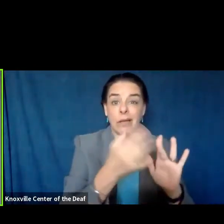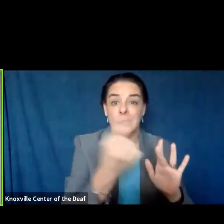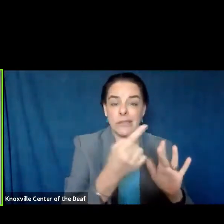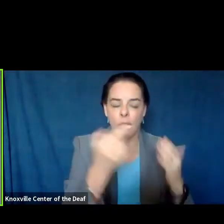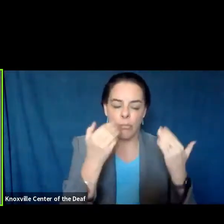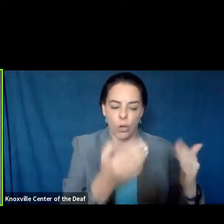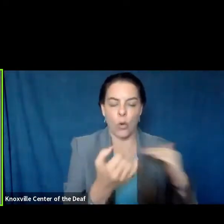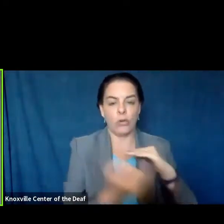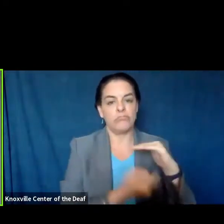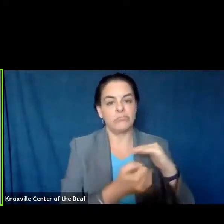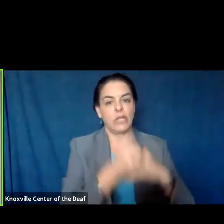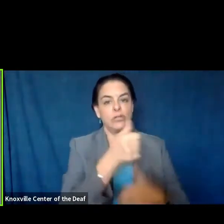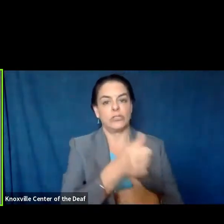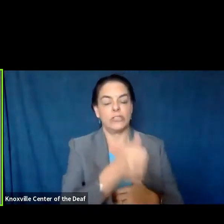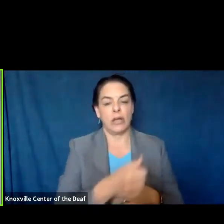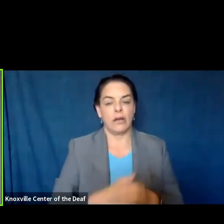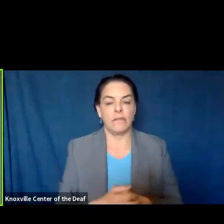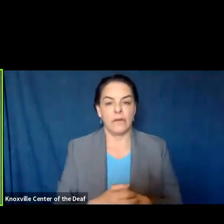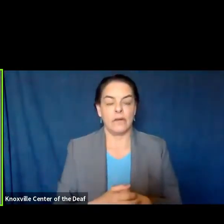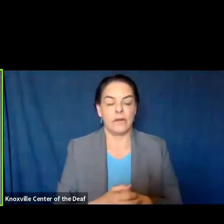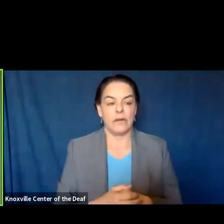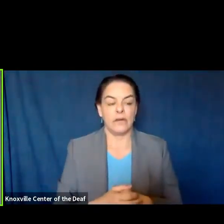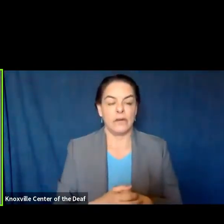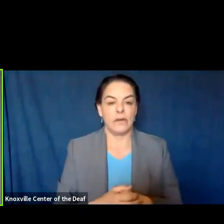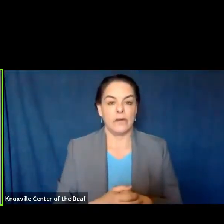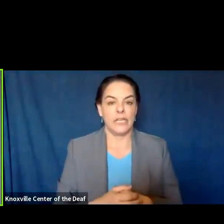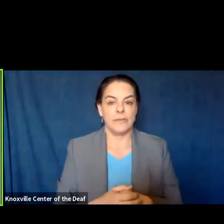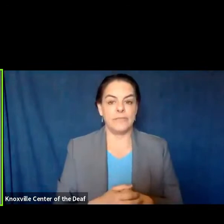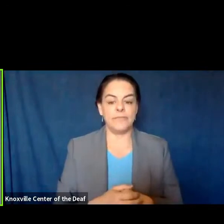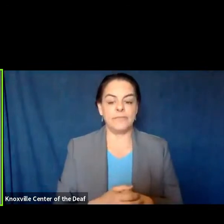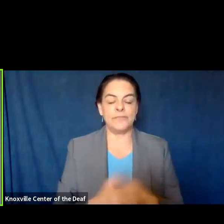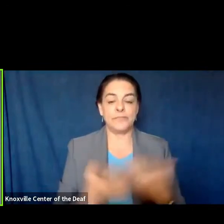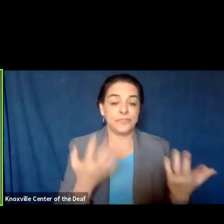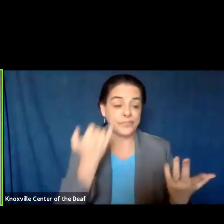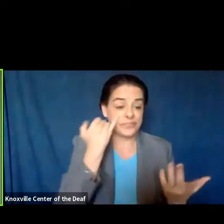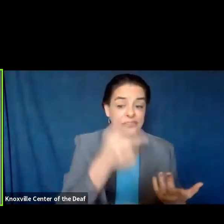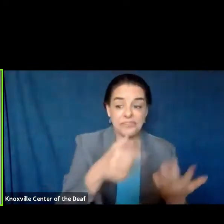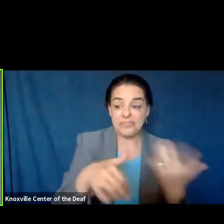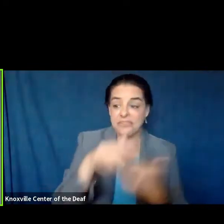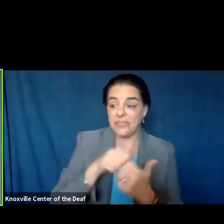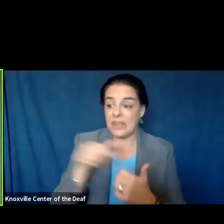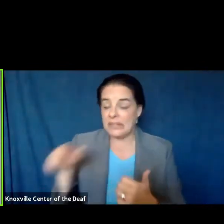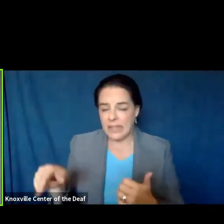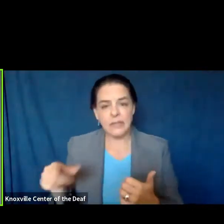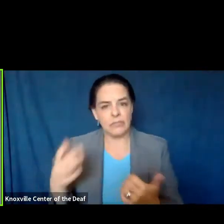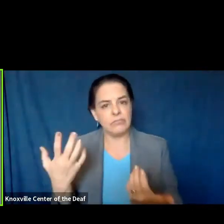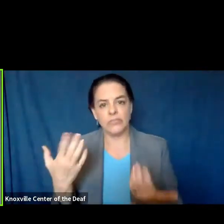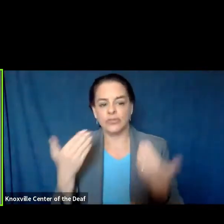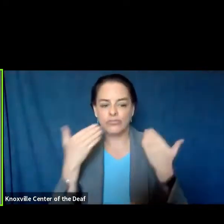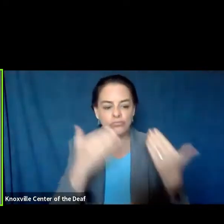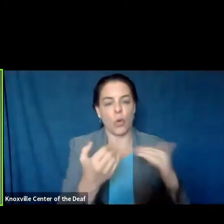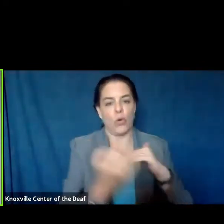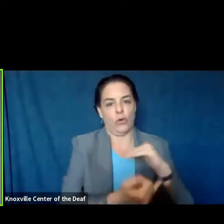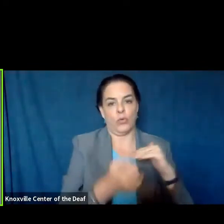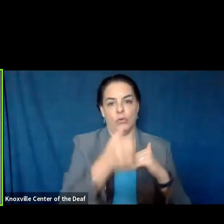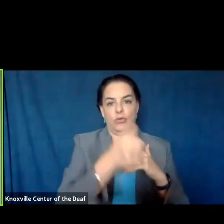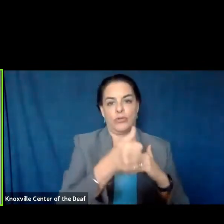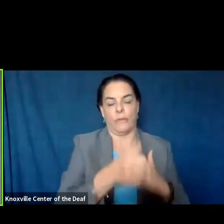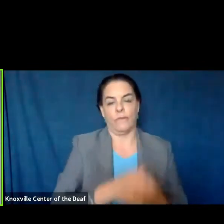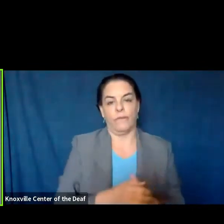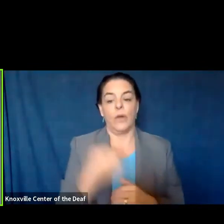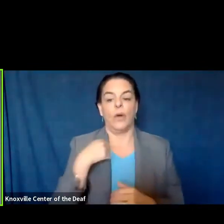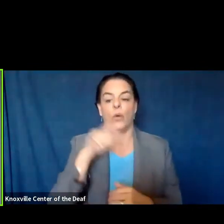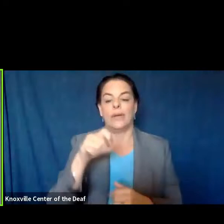to a case from your buddy that you spent an hour with earlier this week, go ahead and quarantine yourself. We